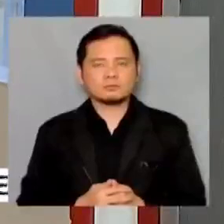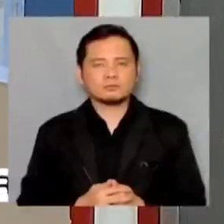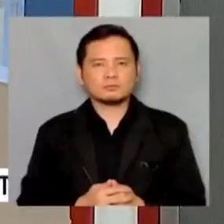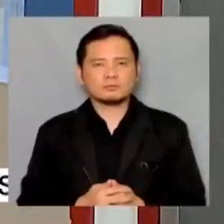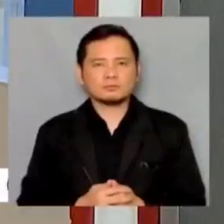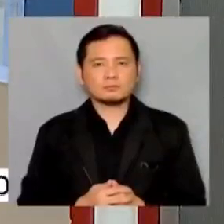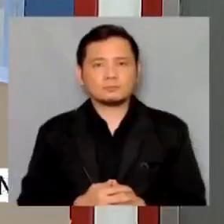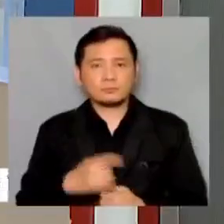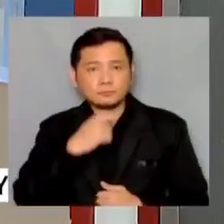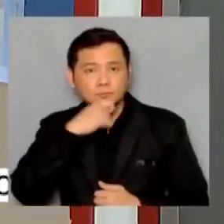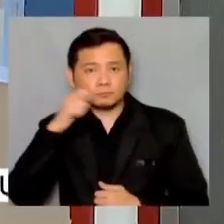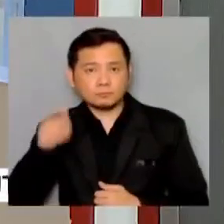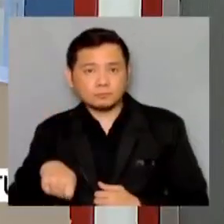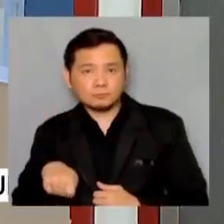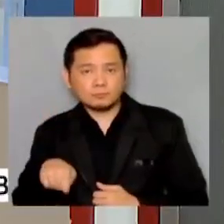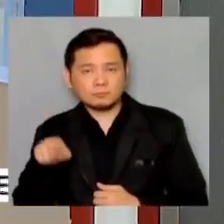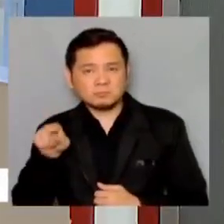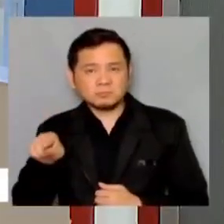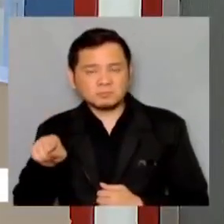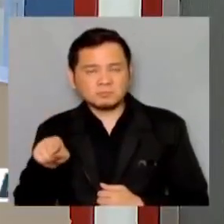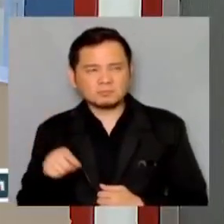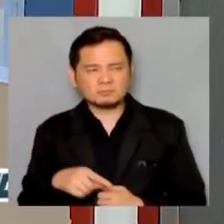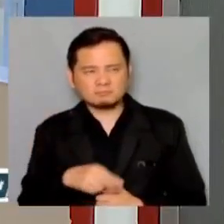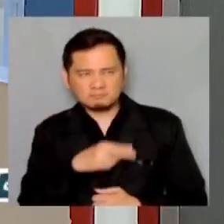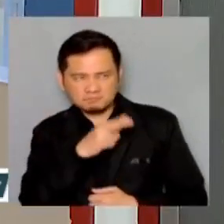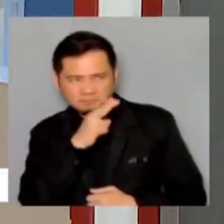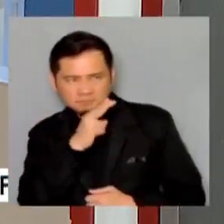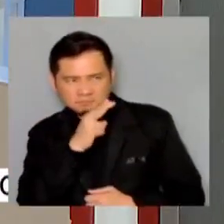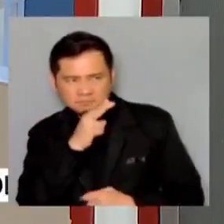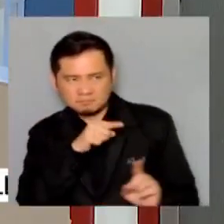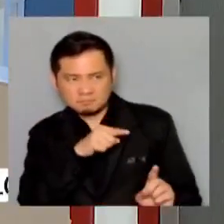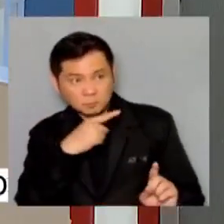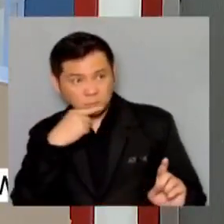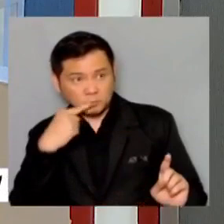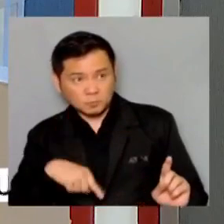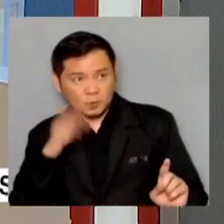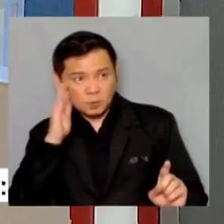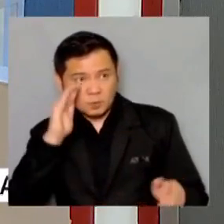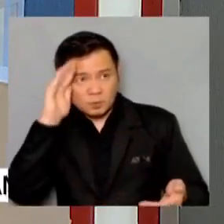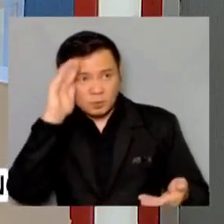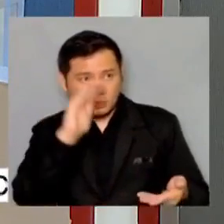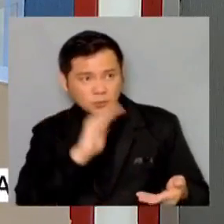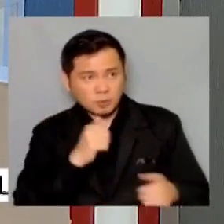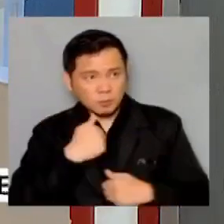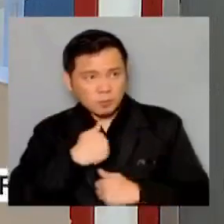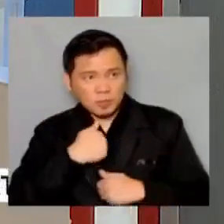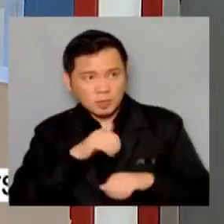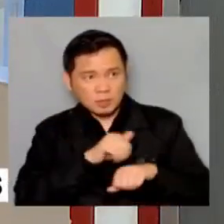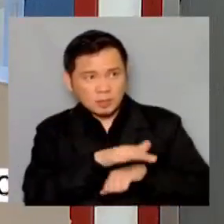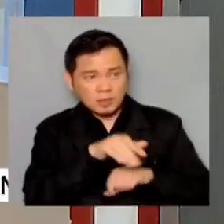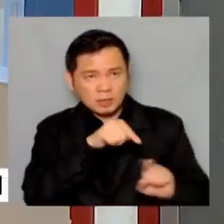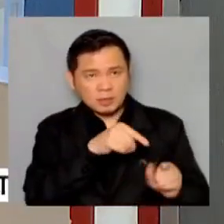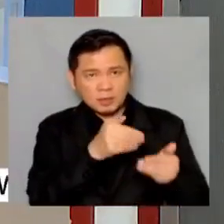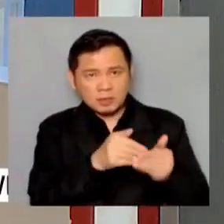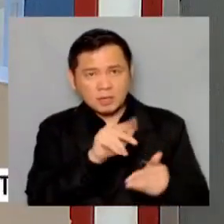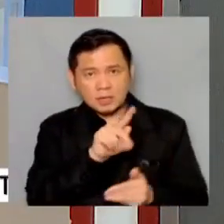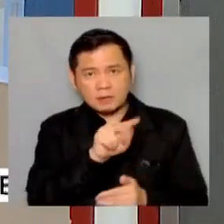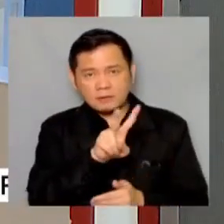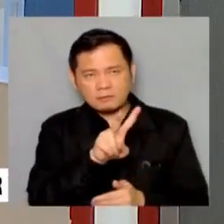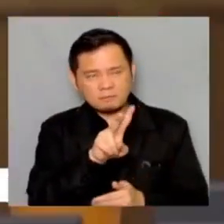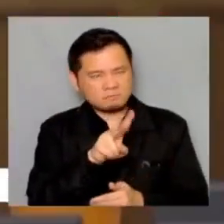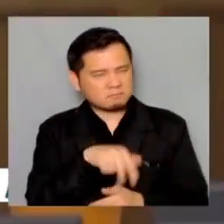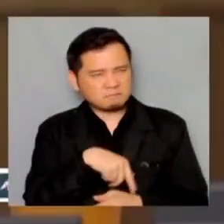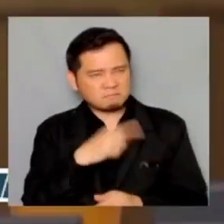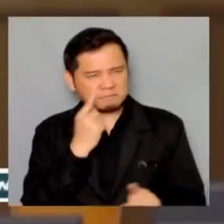Ukraine is skeptical about Russia's promise to scale down military operations around Kyiv. Ukrainian President Volodymyr Zelensky says his